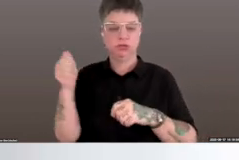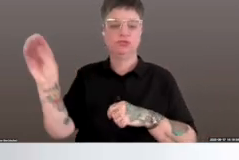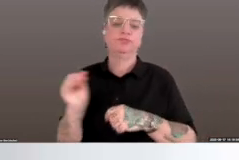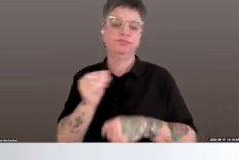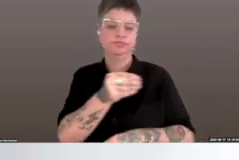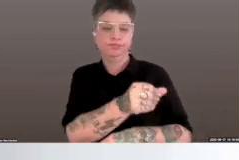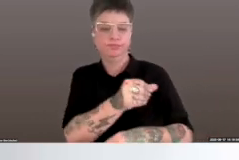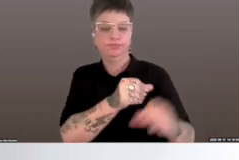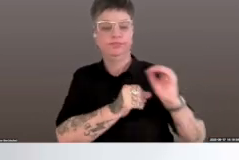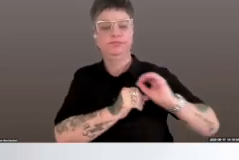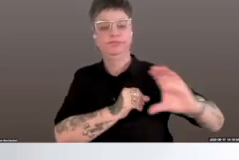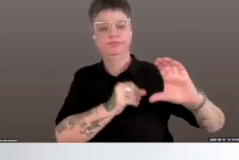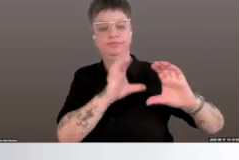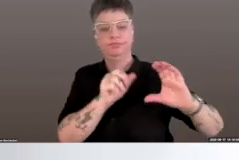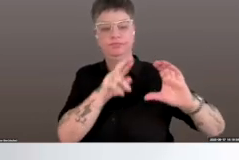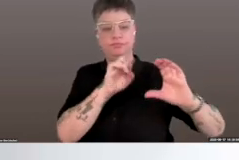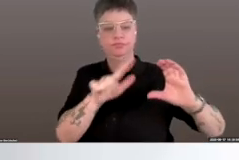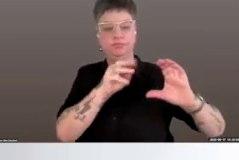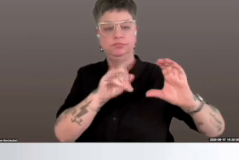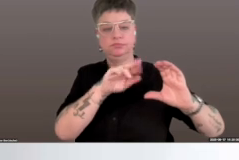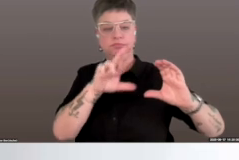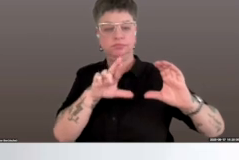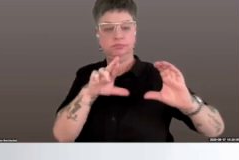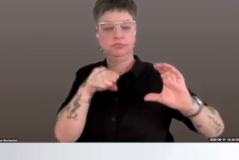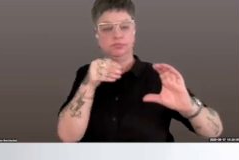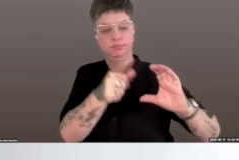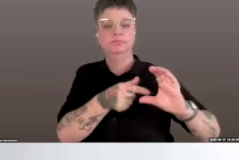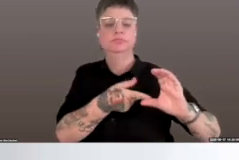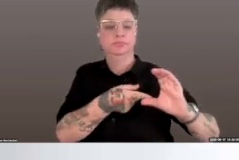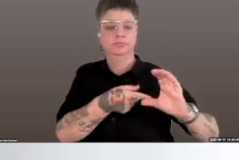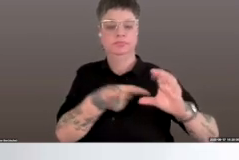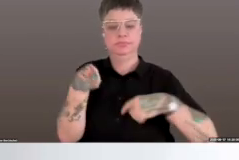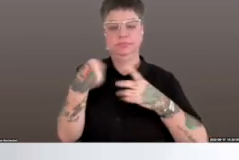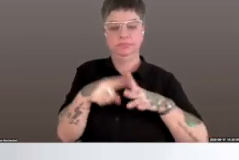Reserve co-funding and Assembly Bill 100. Since the program inception,